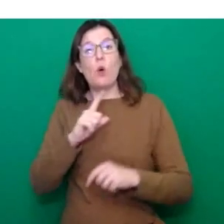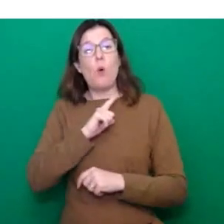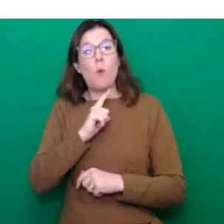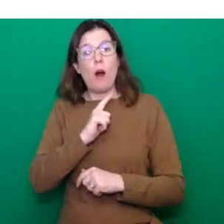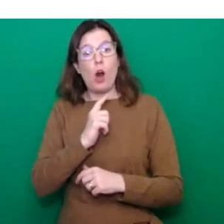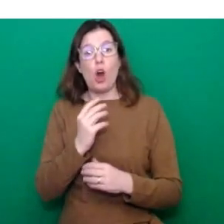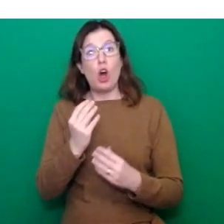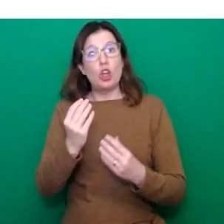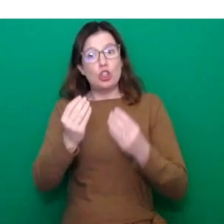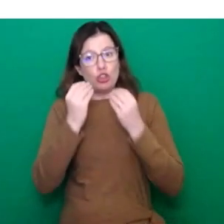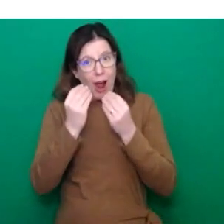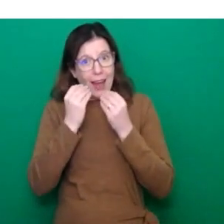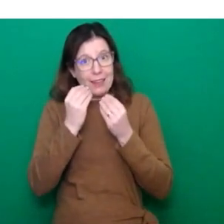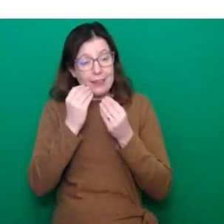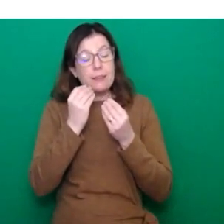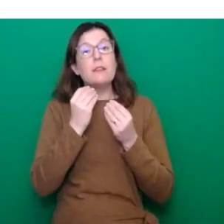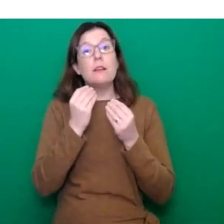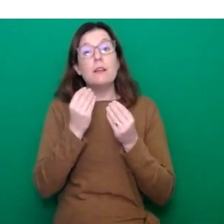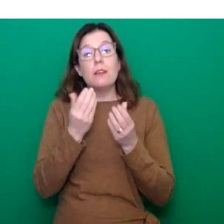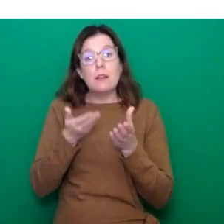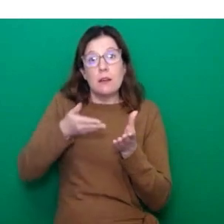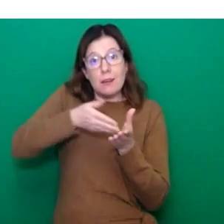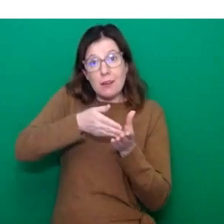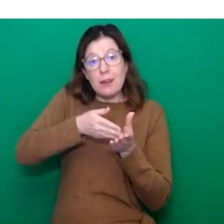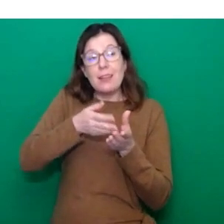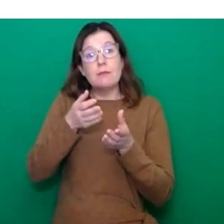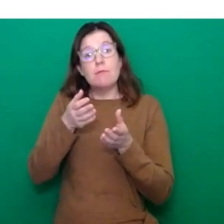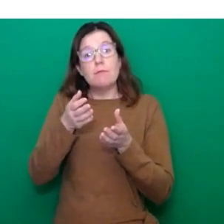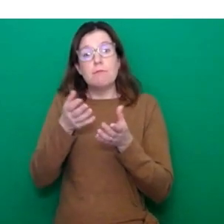actually applying specific kind of,